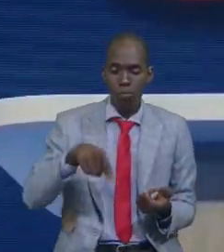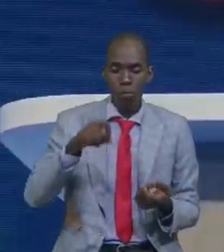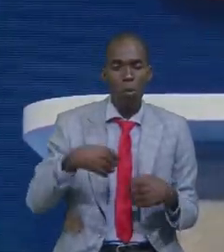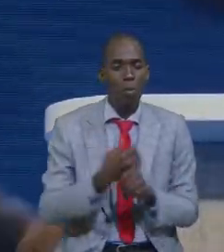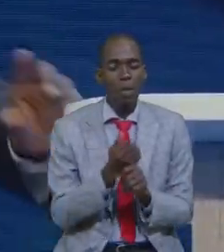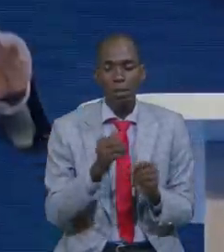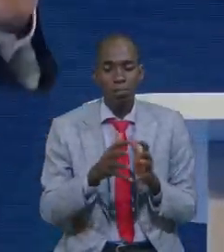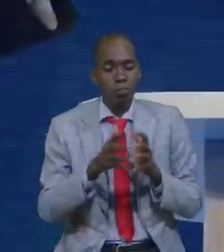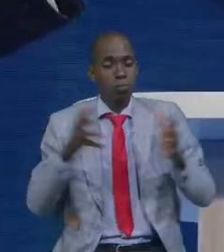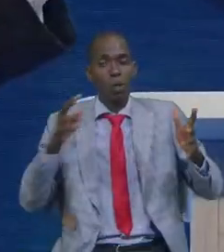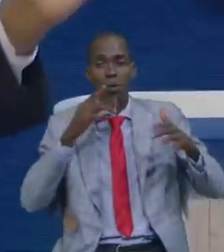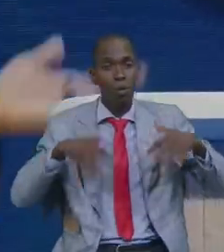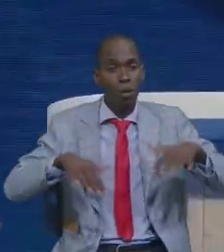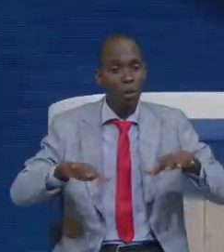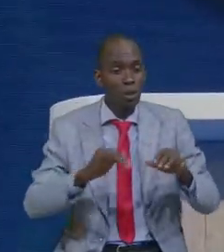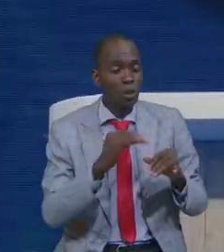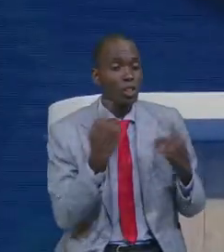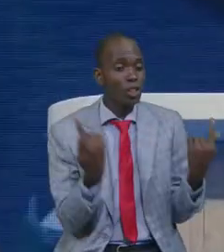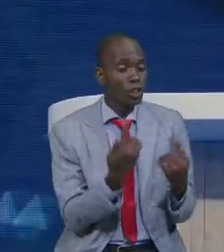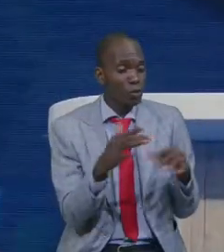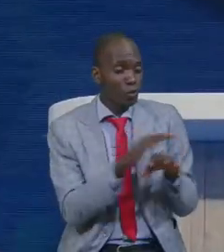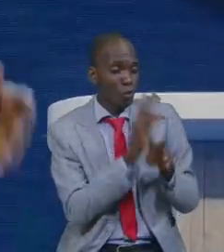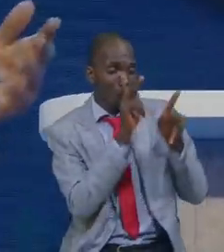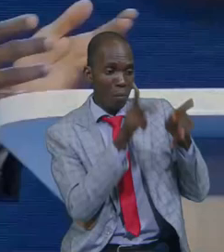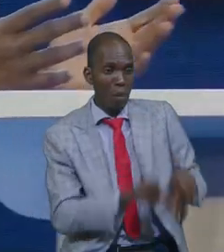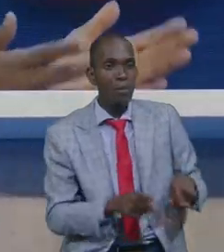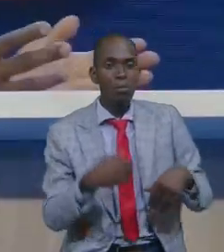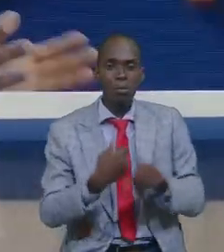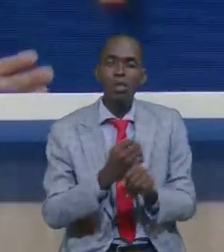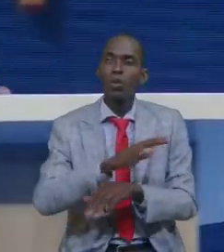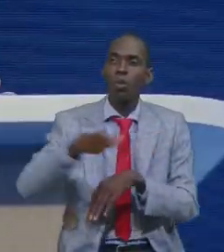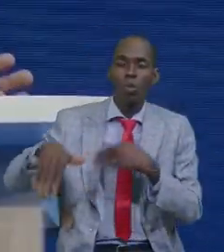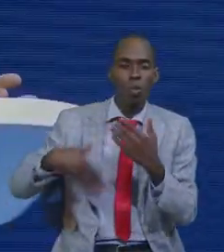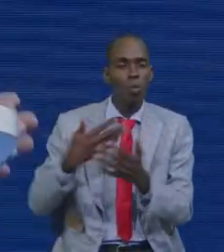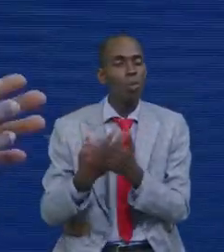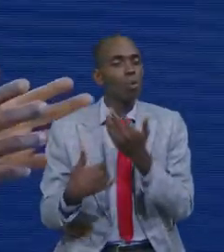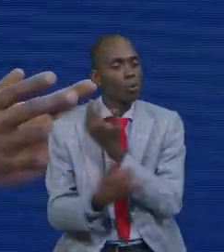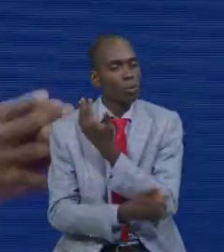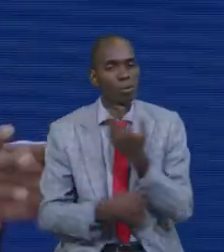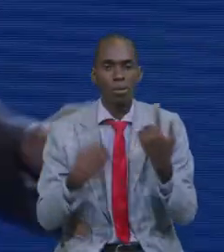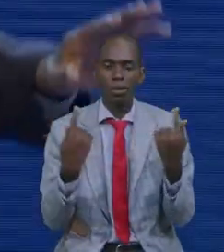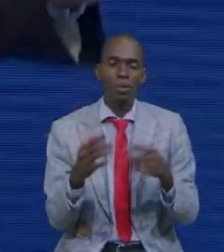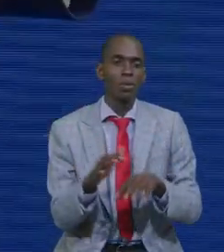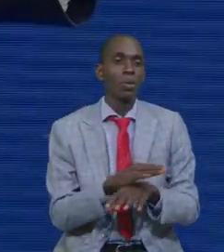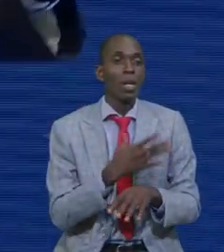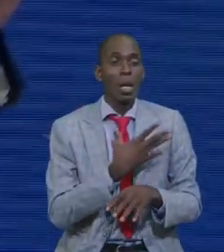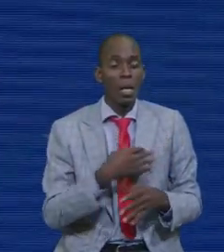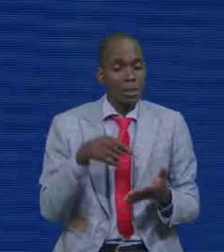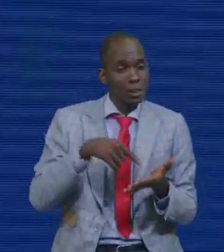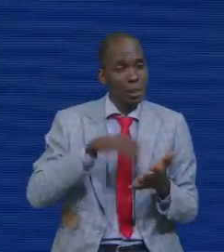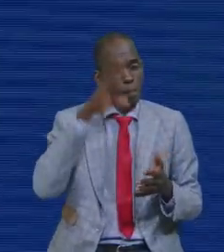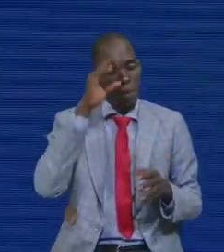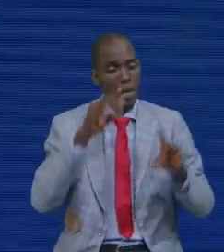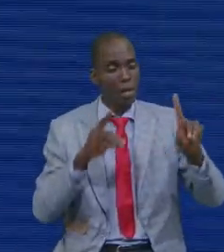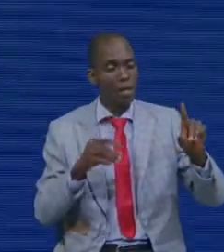Single individuals make the whole country. And so the man did not refer to they are bad,